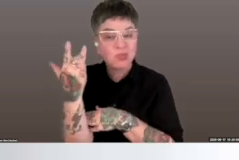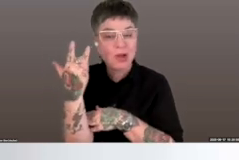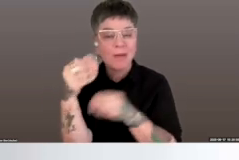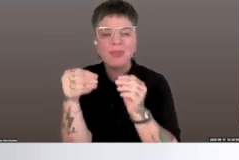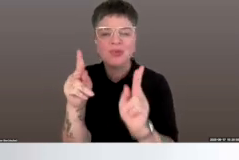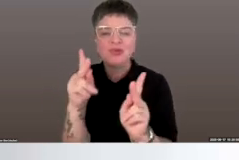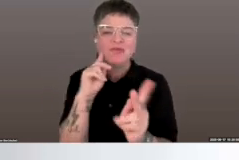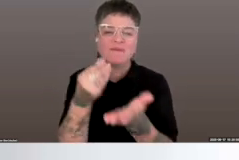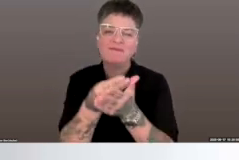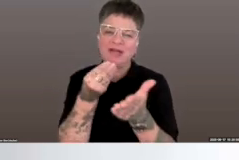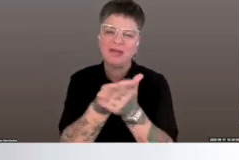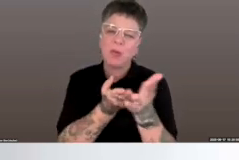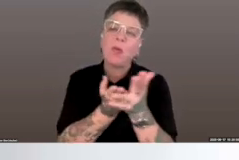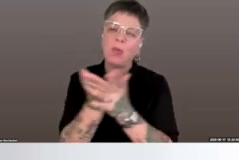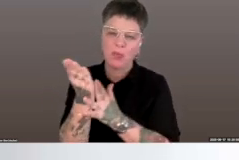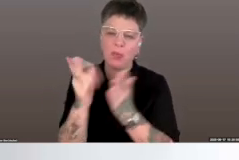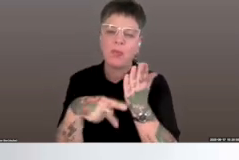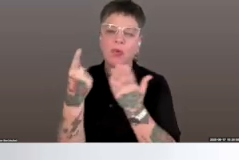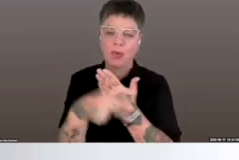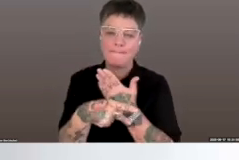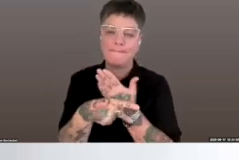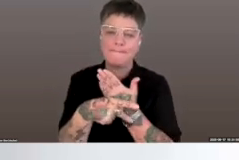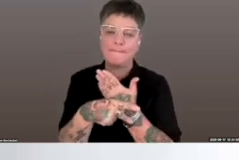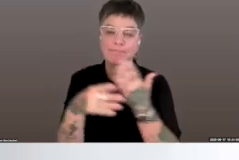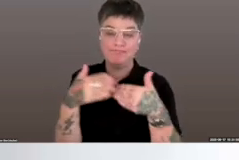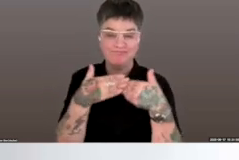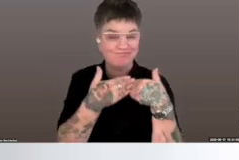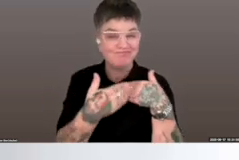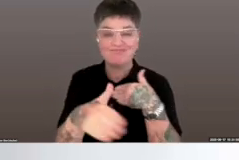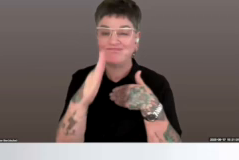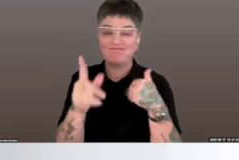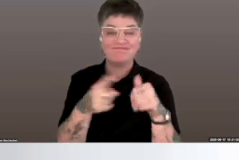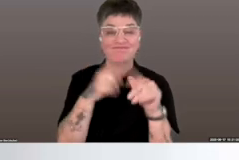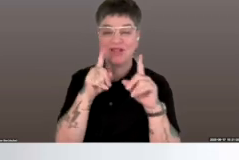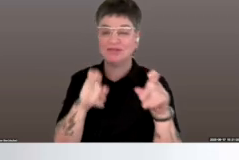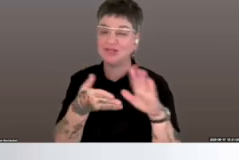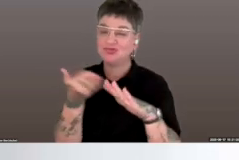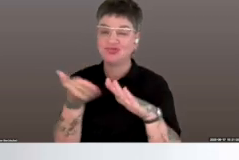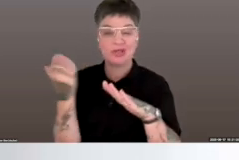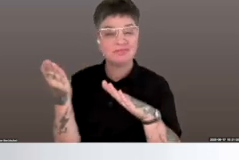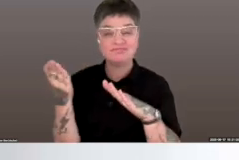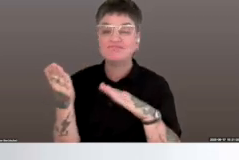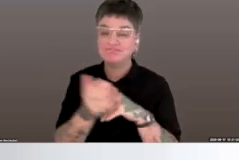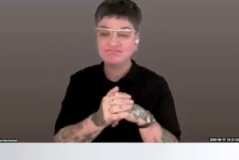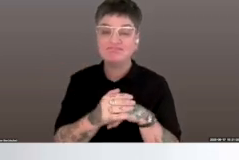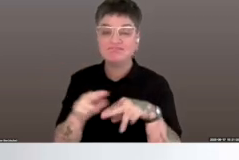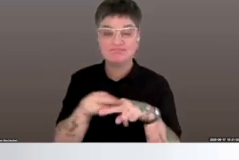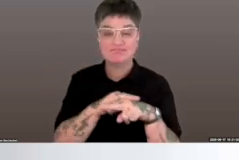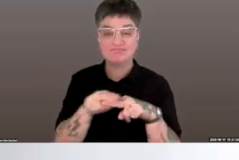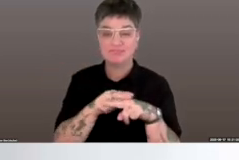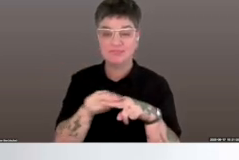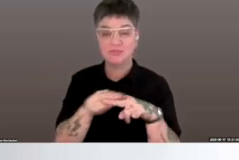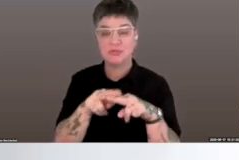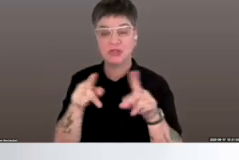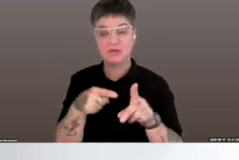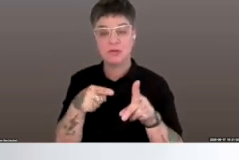for funding through the program. And after that very first test run, the railroad that operated it was